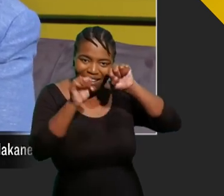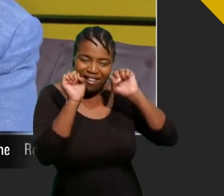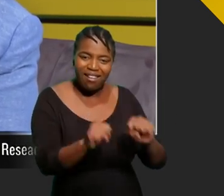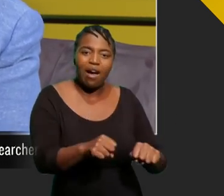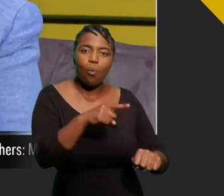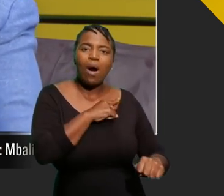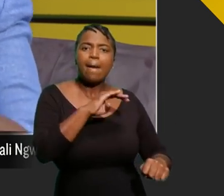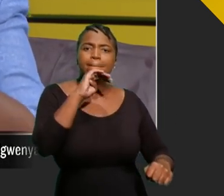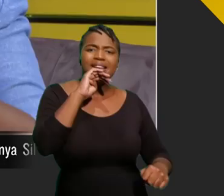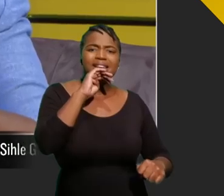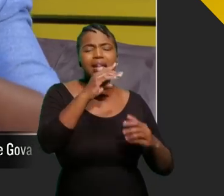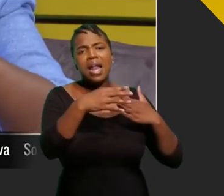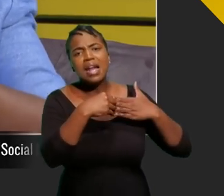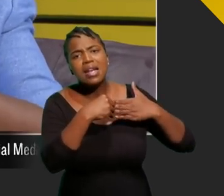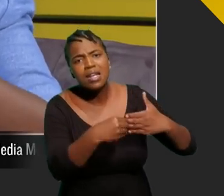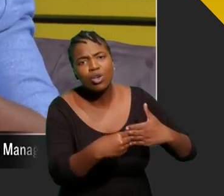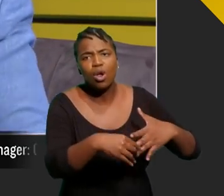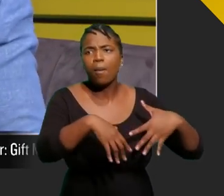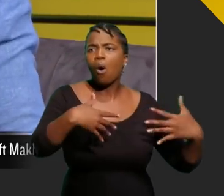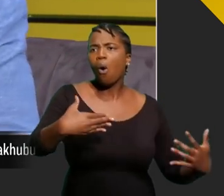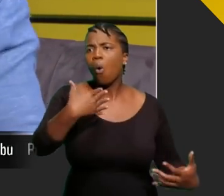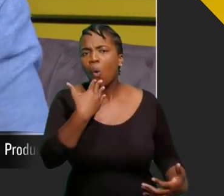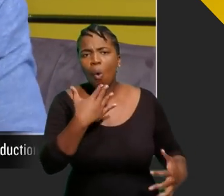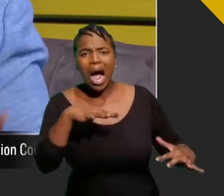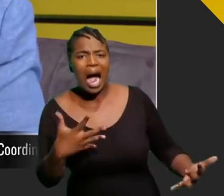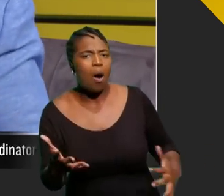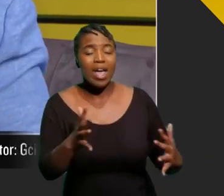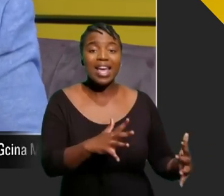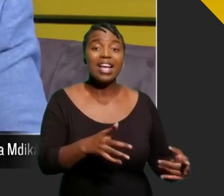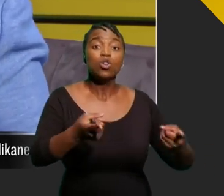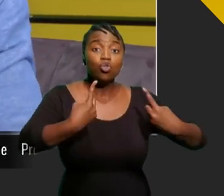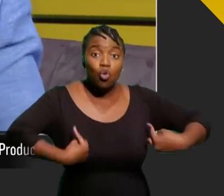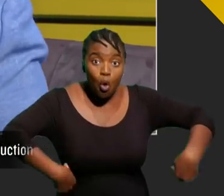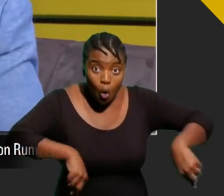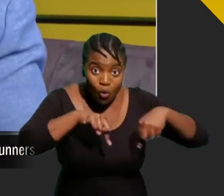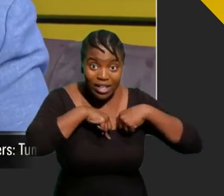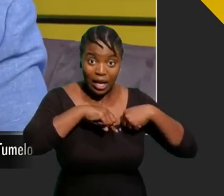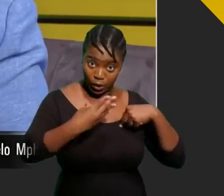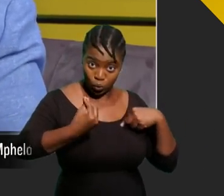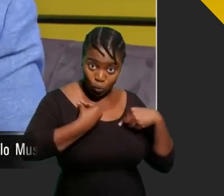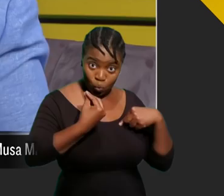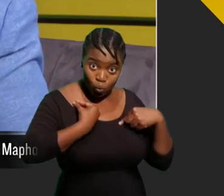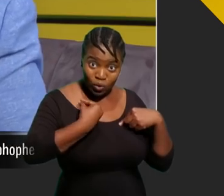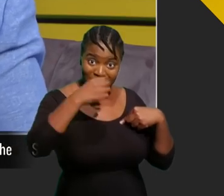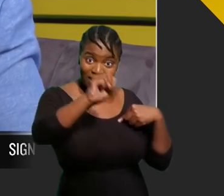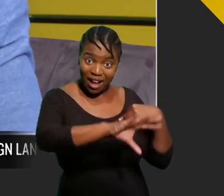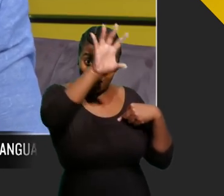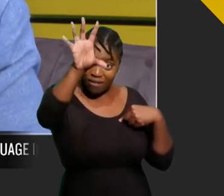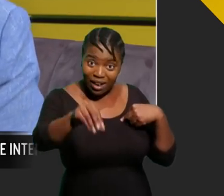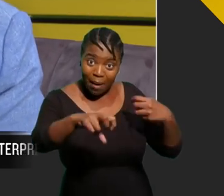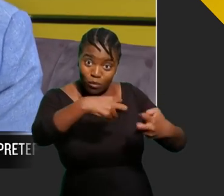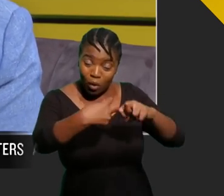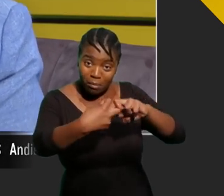issue of the leadership and the issue of you and I. It's our issue as the young people. And Africa has the